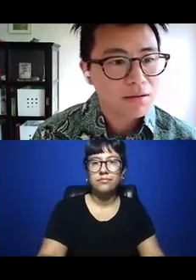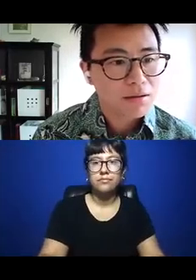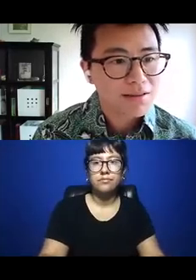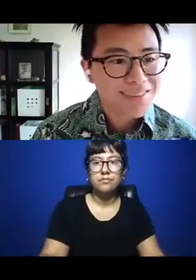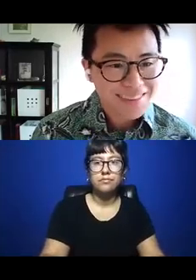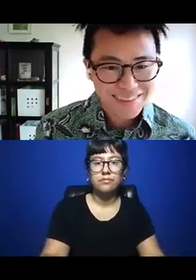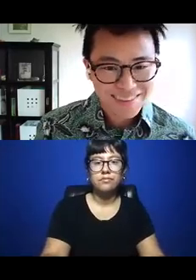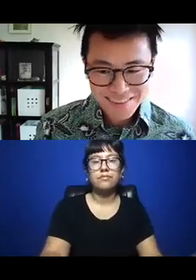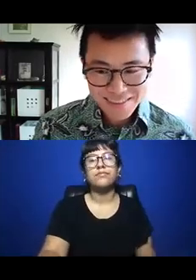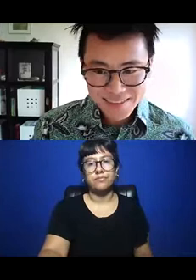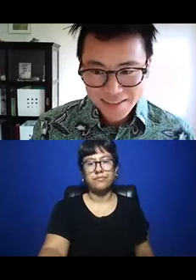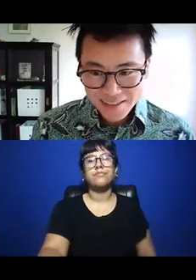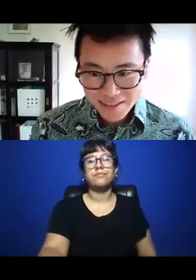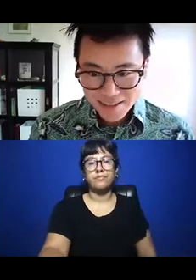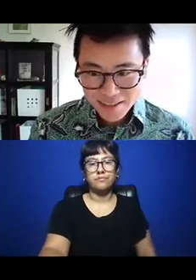sorry.